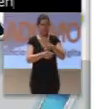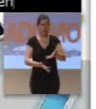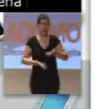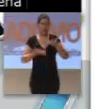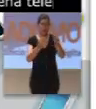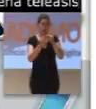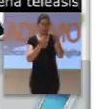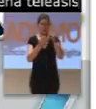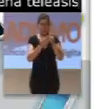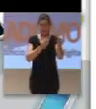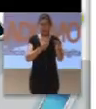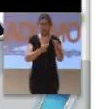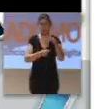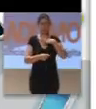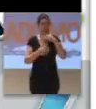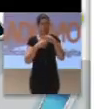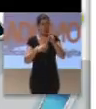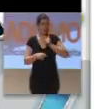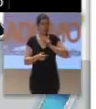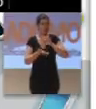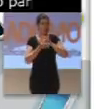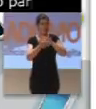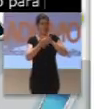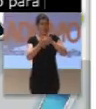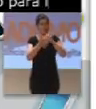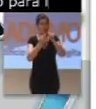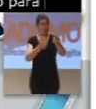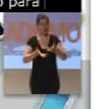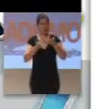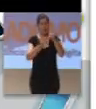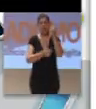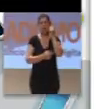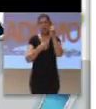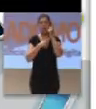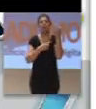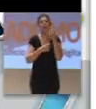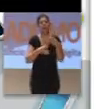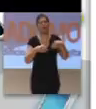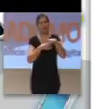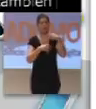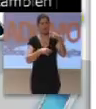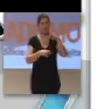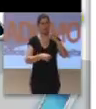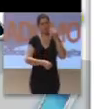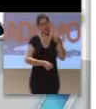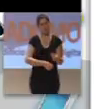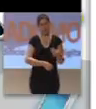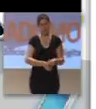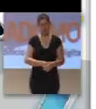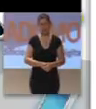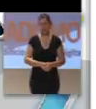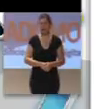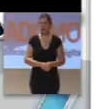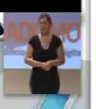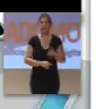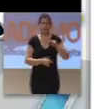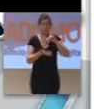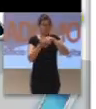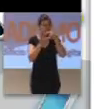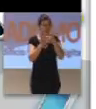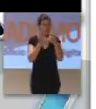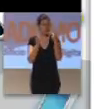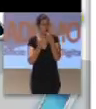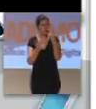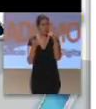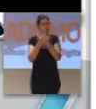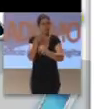okay, that was not acceptable. In order for the terminal to be used, it has to have a good GPS,